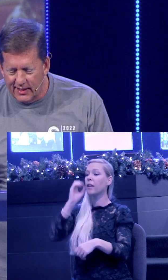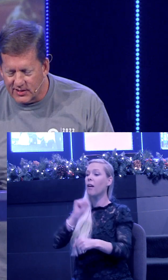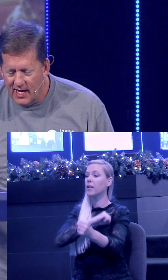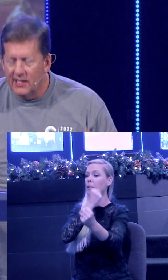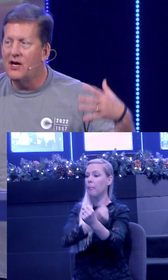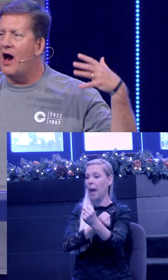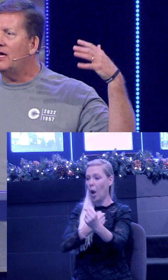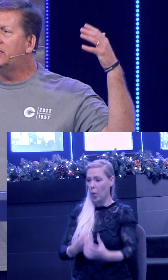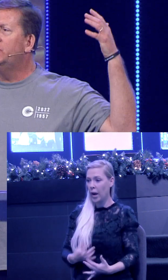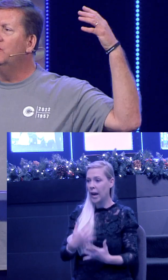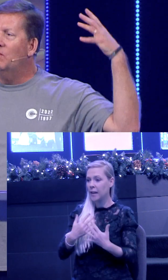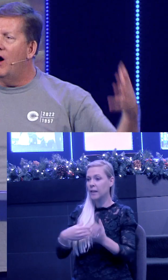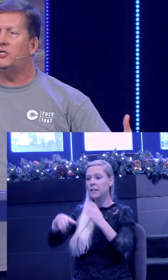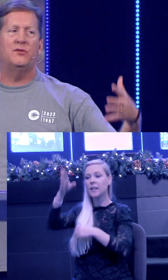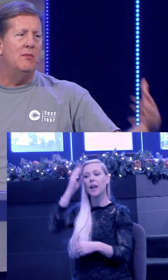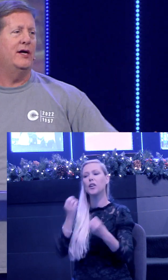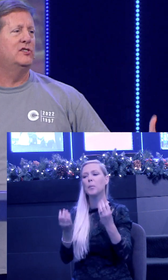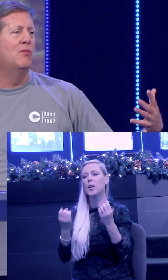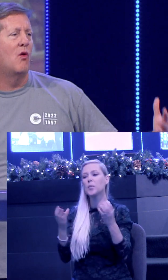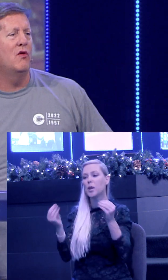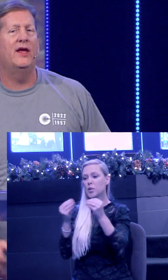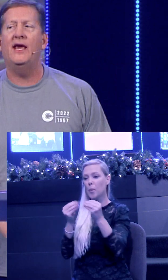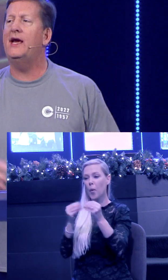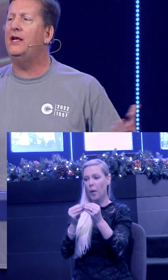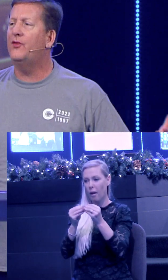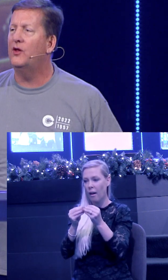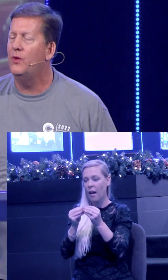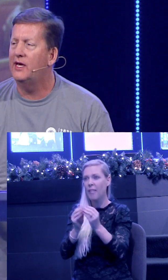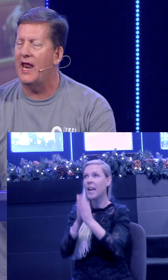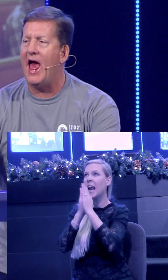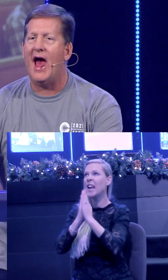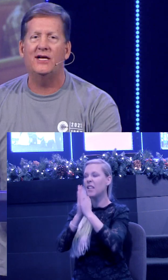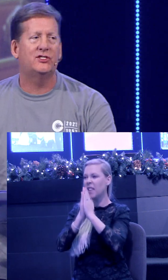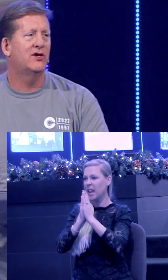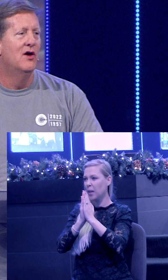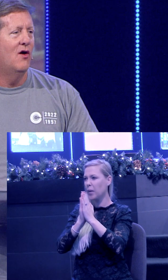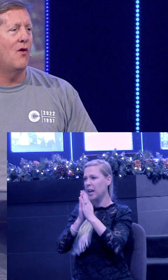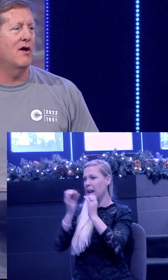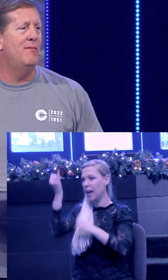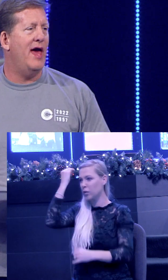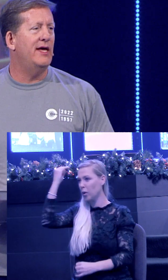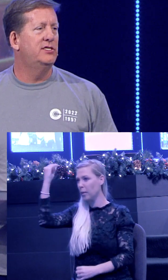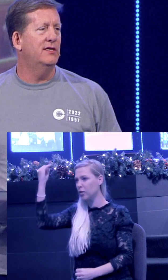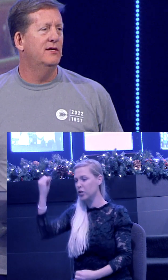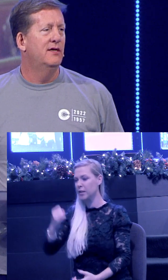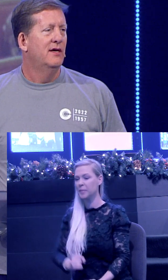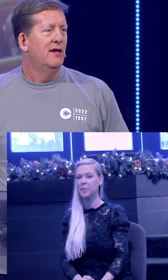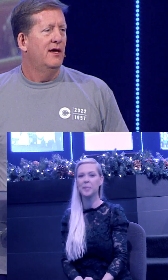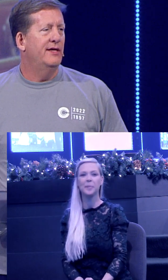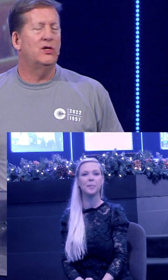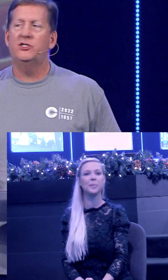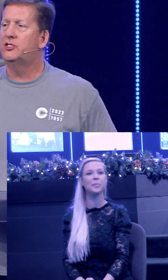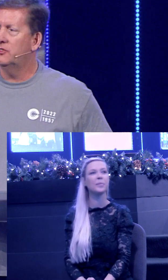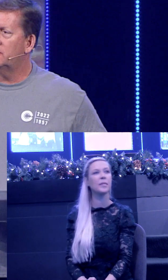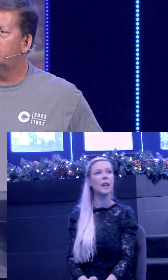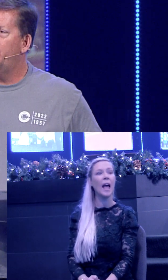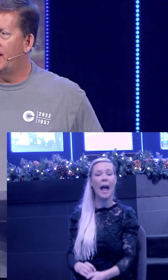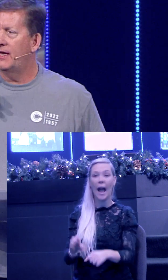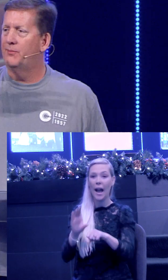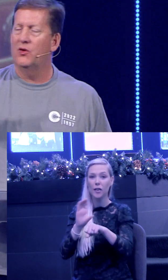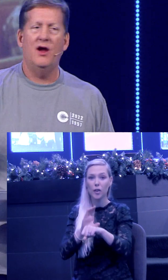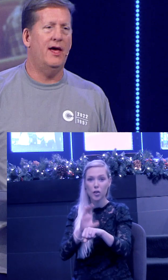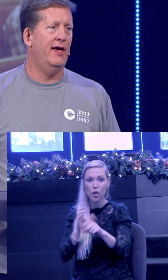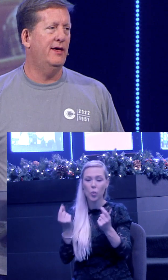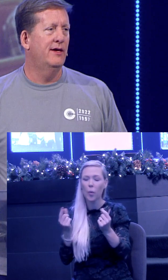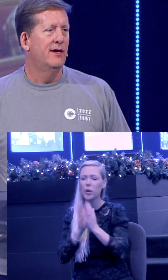working in us, God can do much, much more than anything we can ask or imagine. And so as a church, we